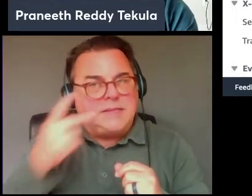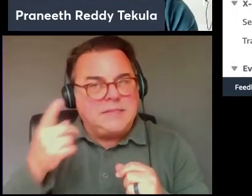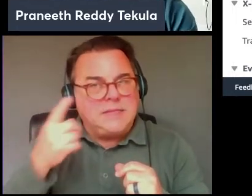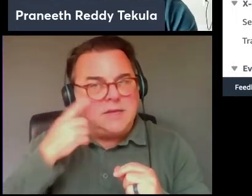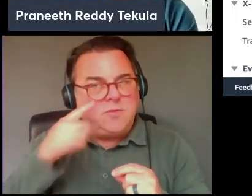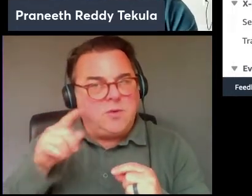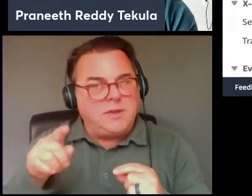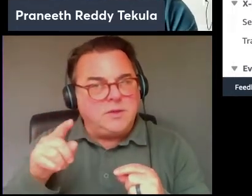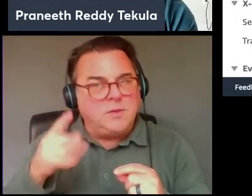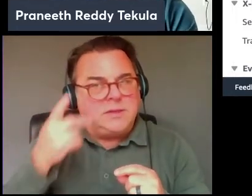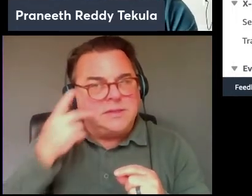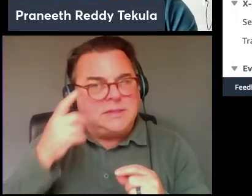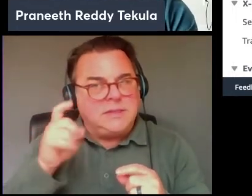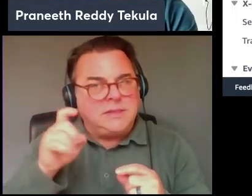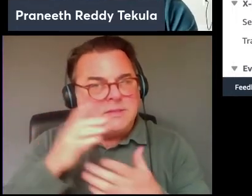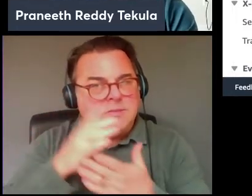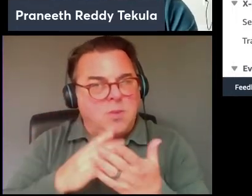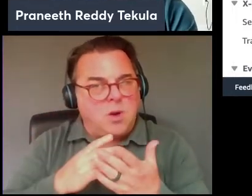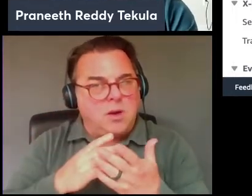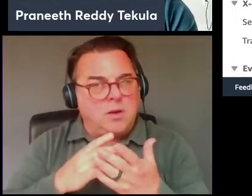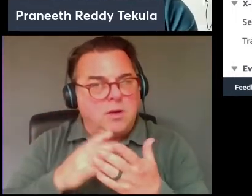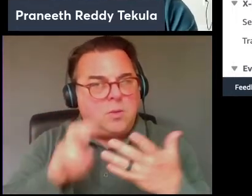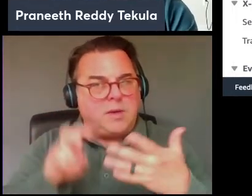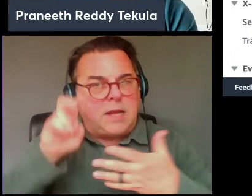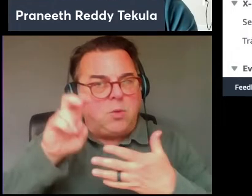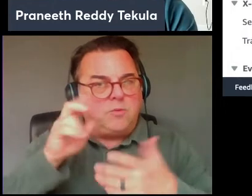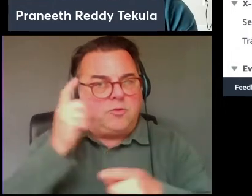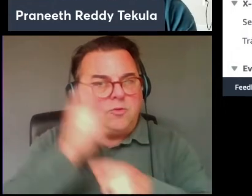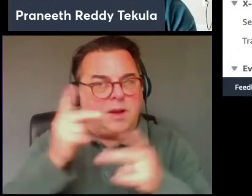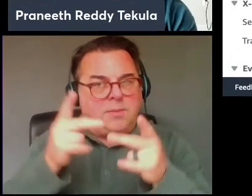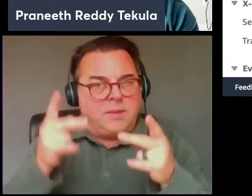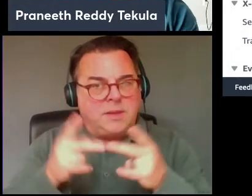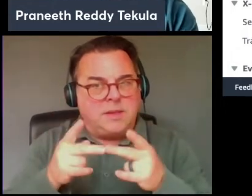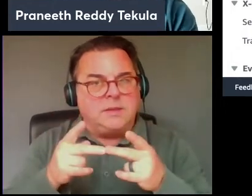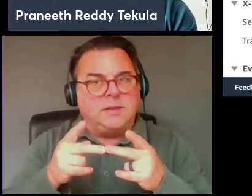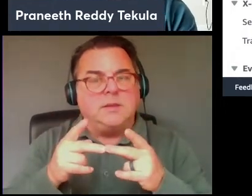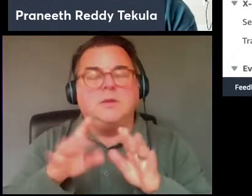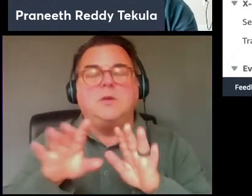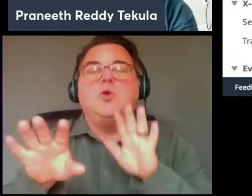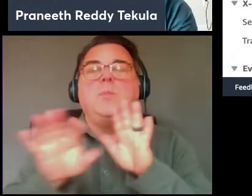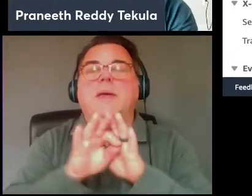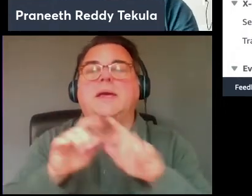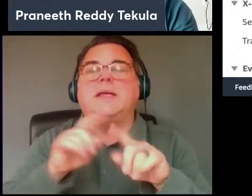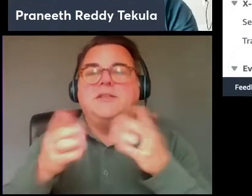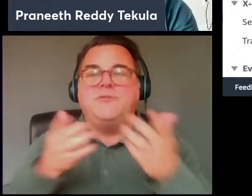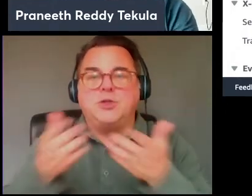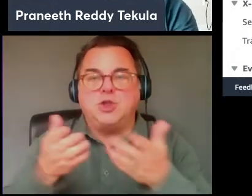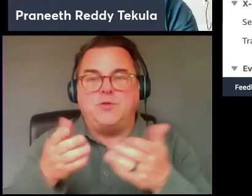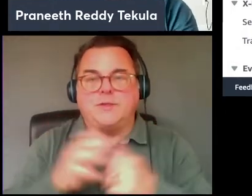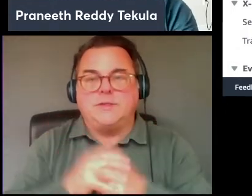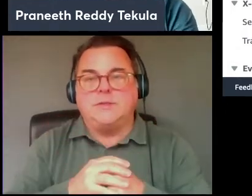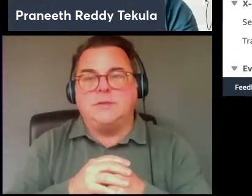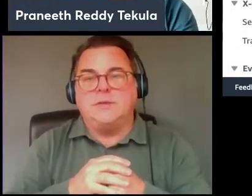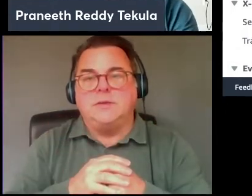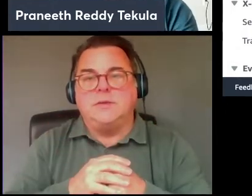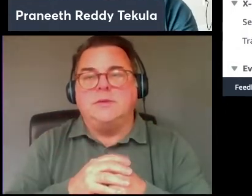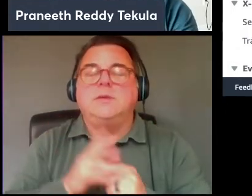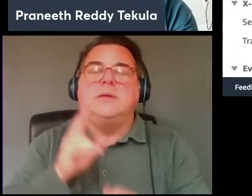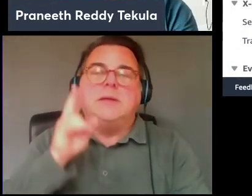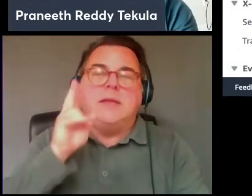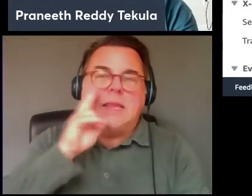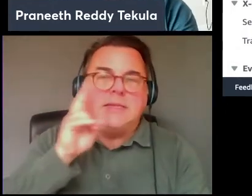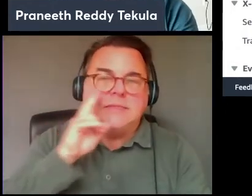X mark. It will get you off from the query. And now, when you select a different service EBS, let's see top